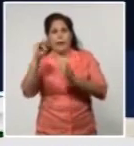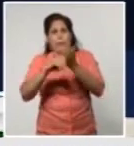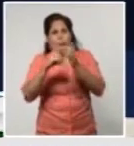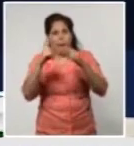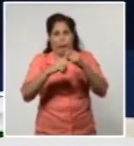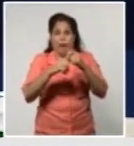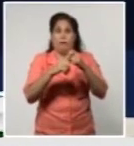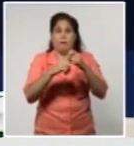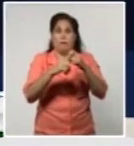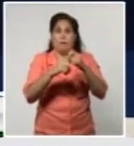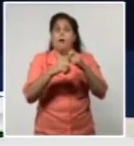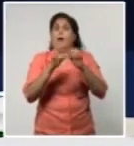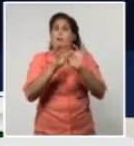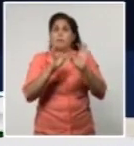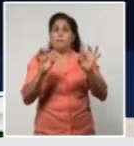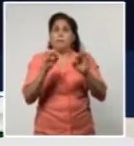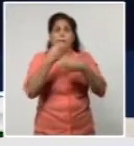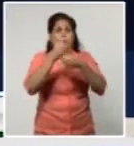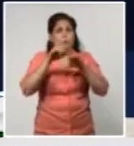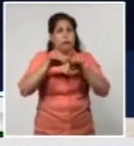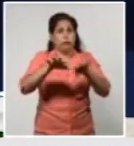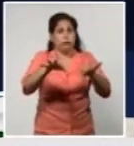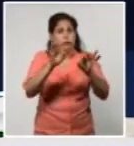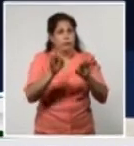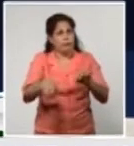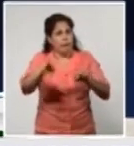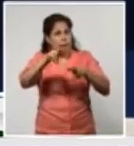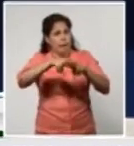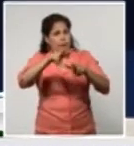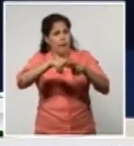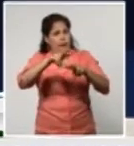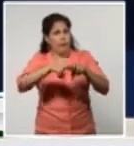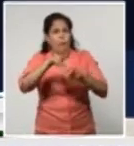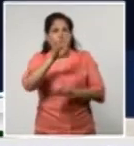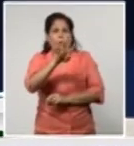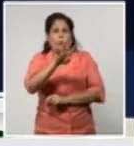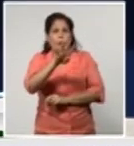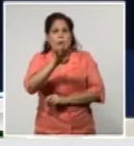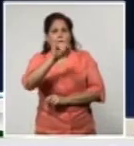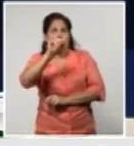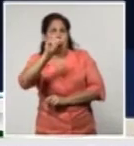Institute, 1,011. In Havana's Provincial Center,